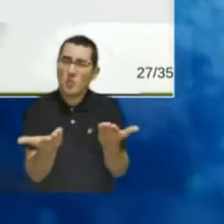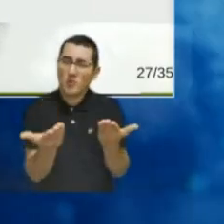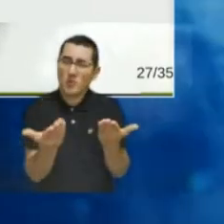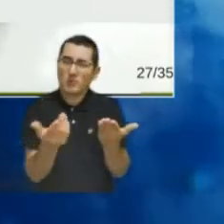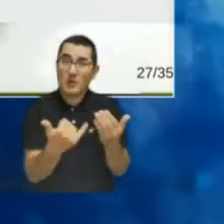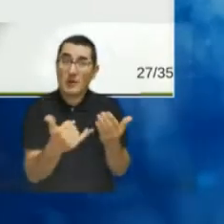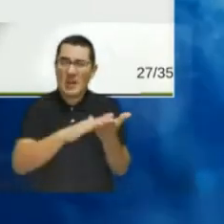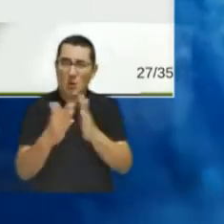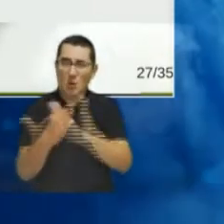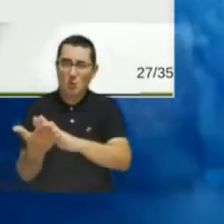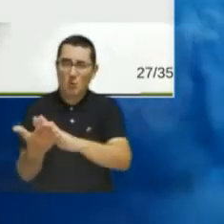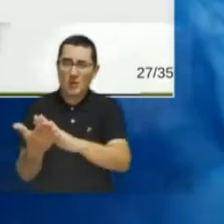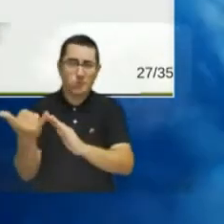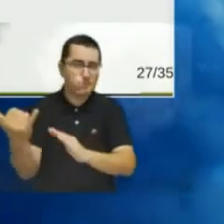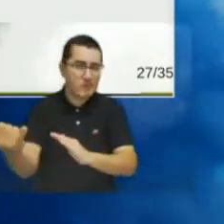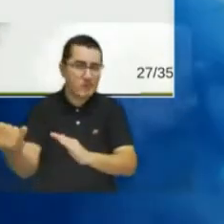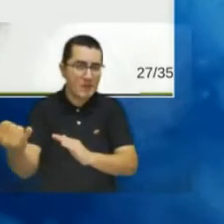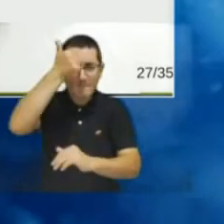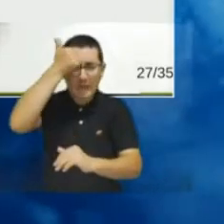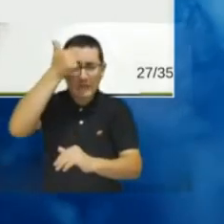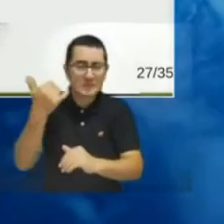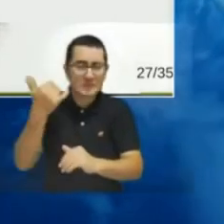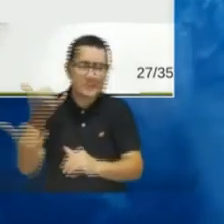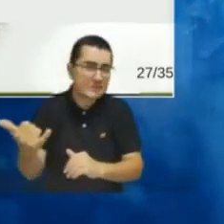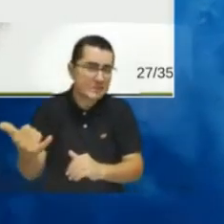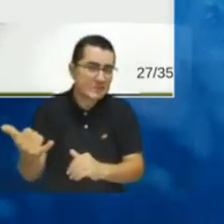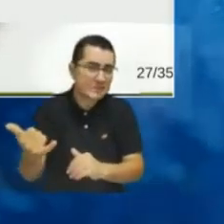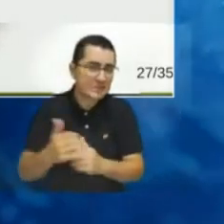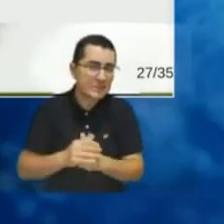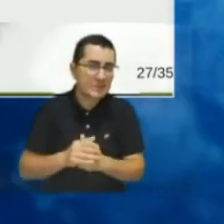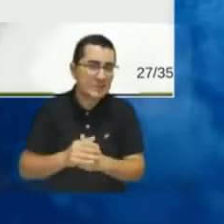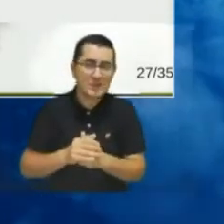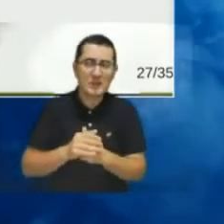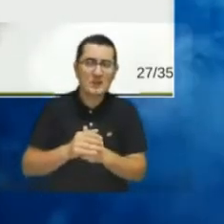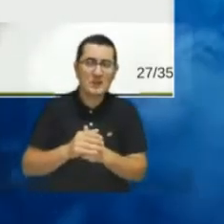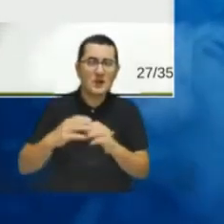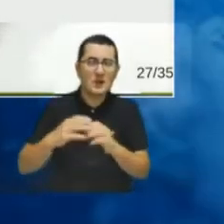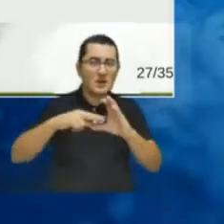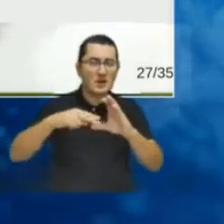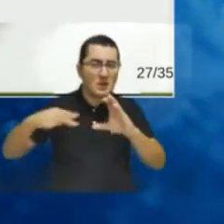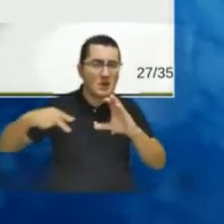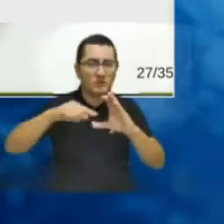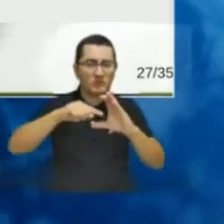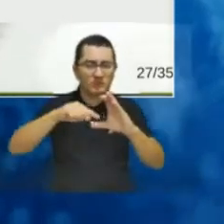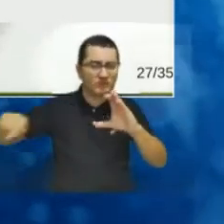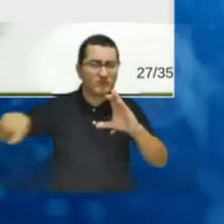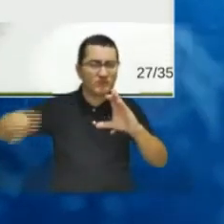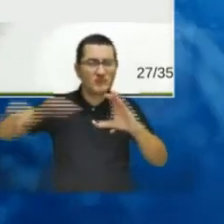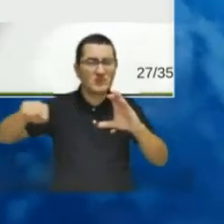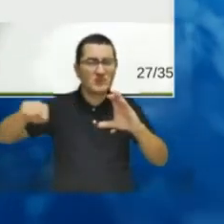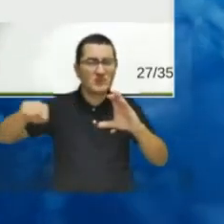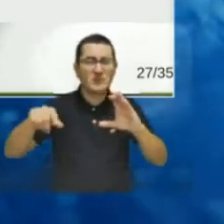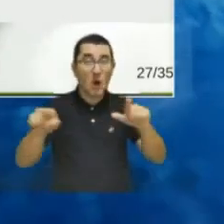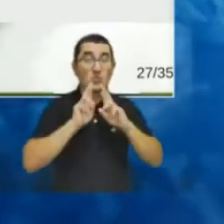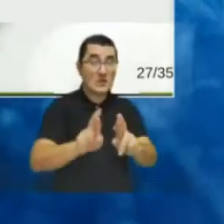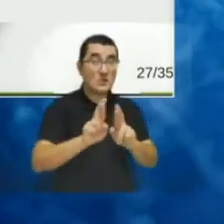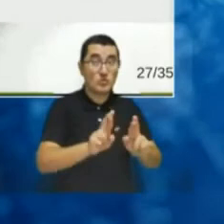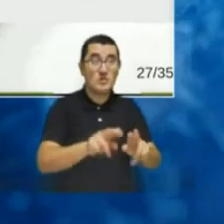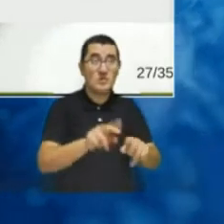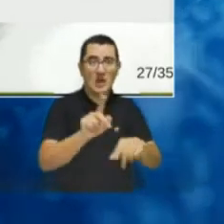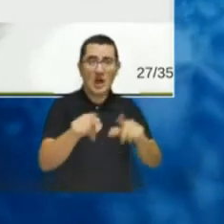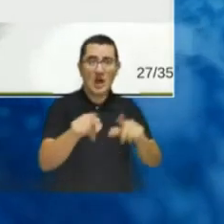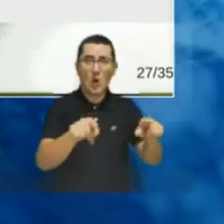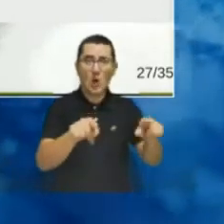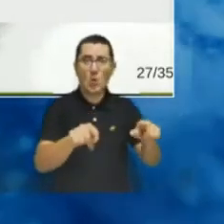what is the community that mainly actually we have there. The people that answered there, that they're part of